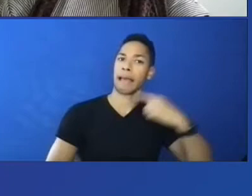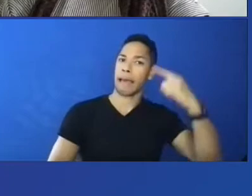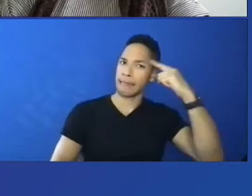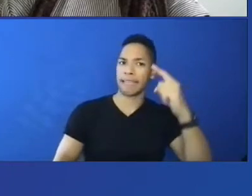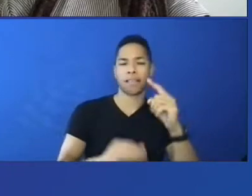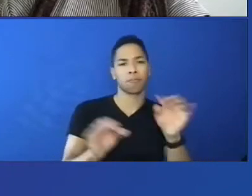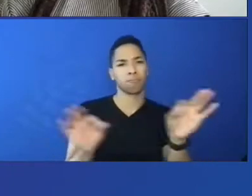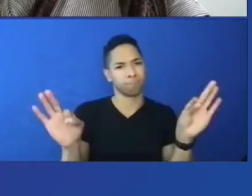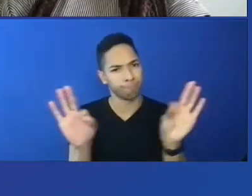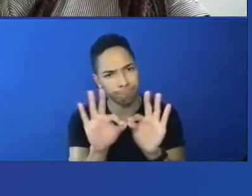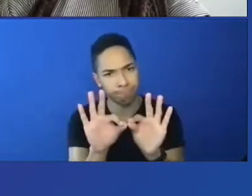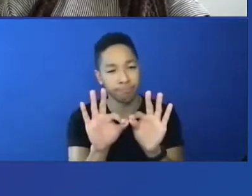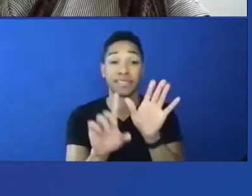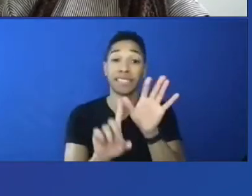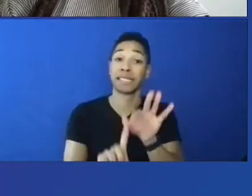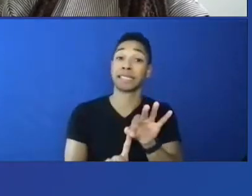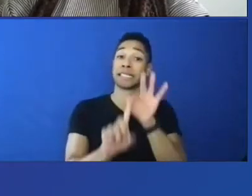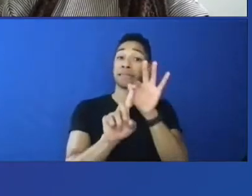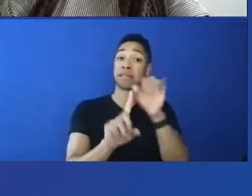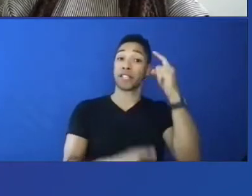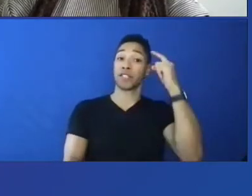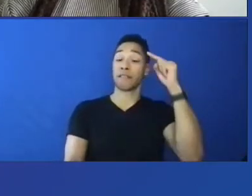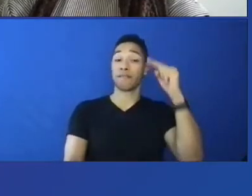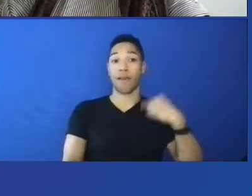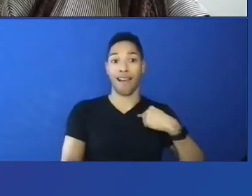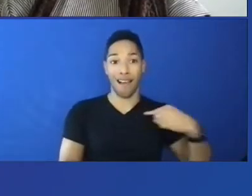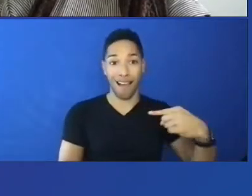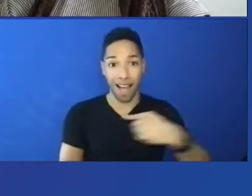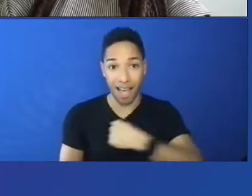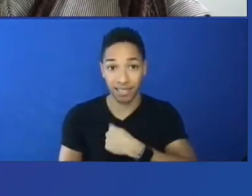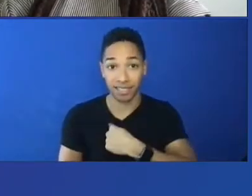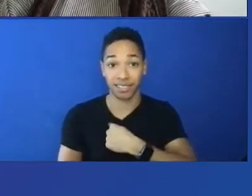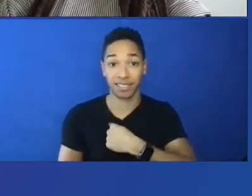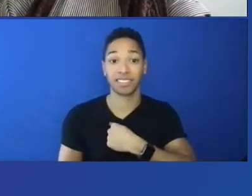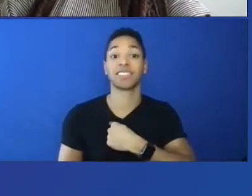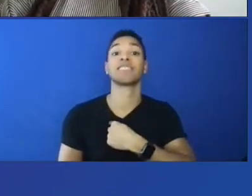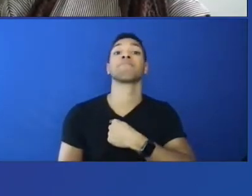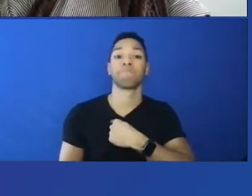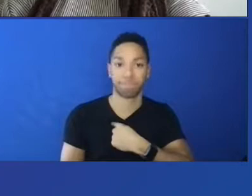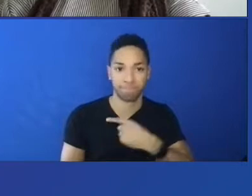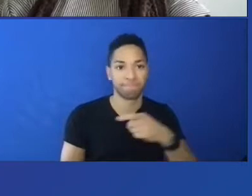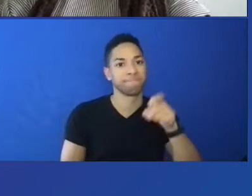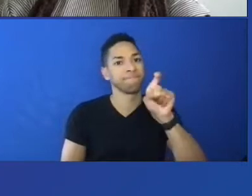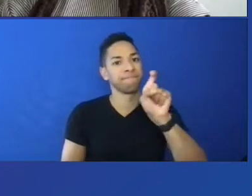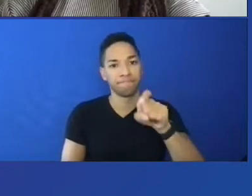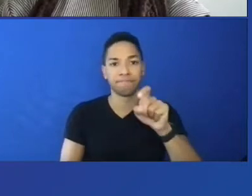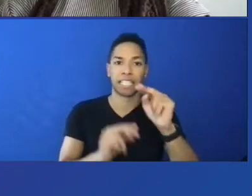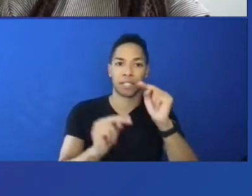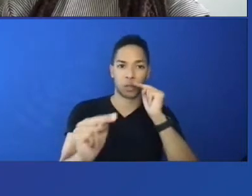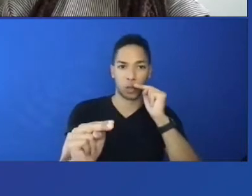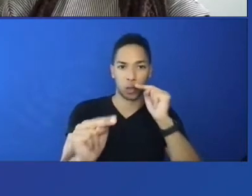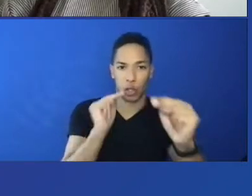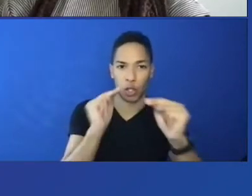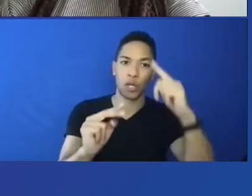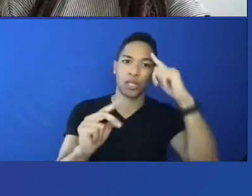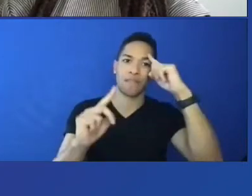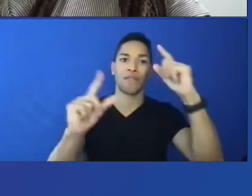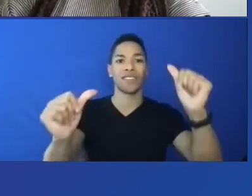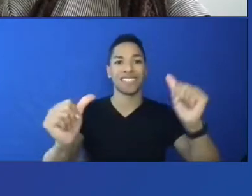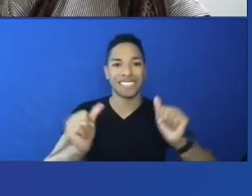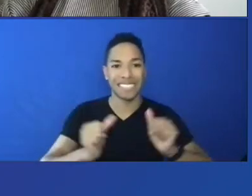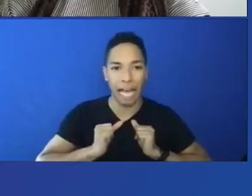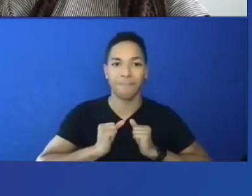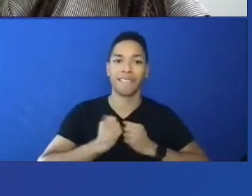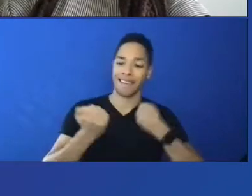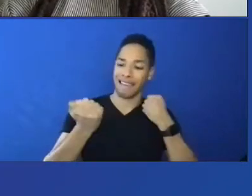critical, especially for us, to negotiate for ourselves and advocate